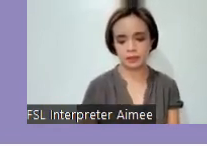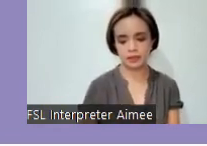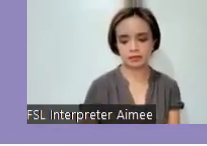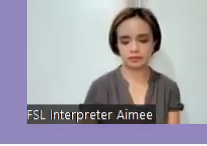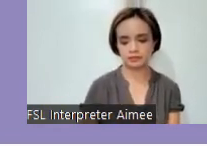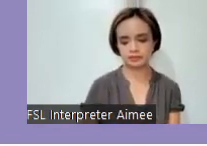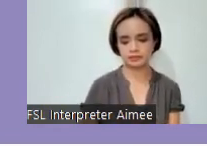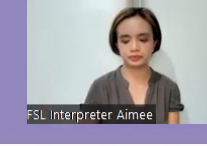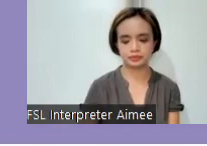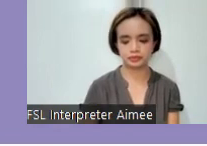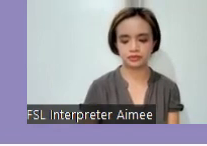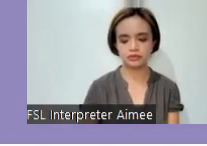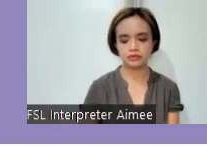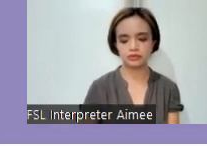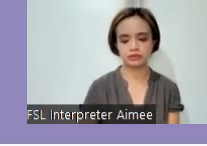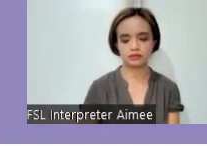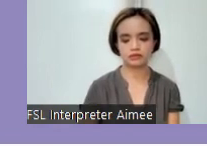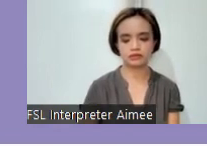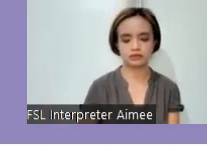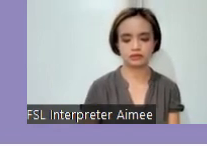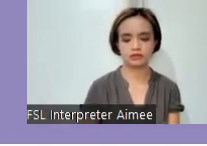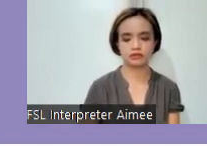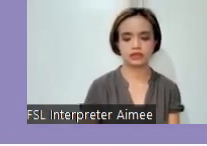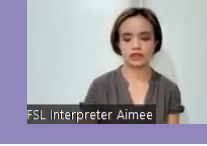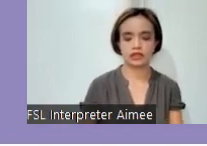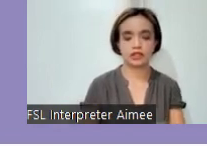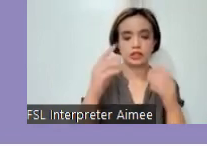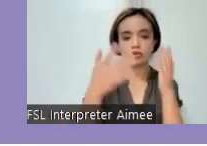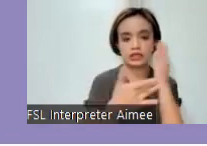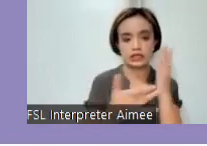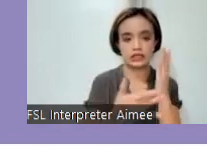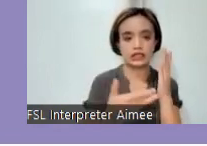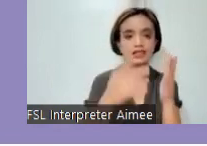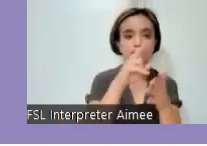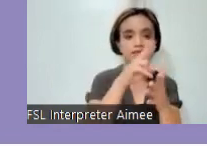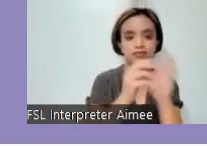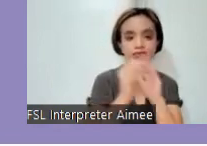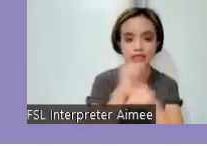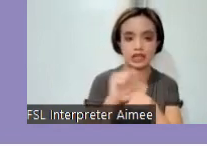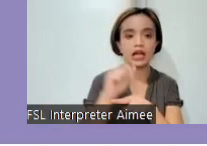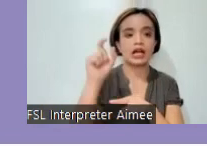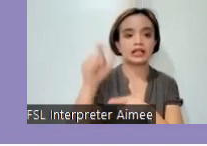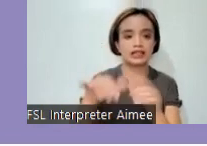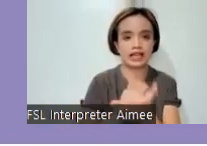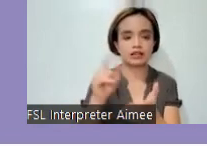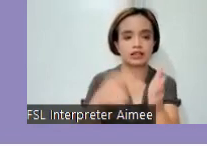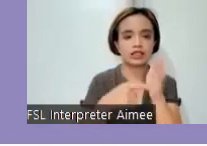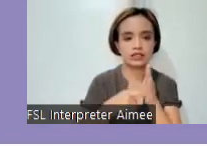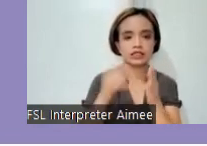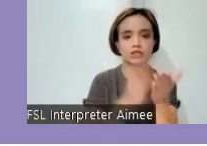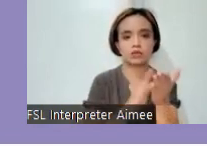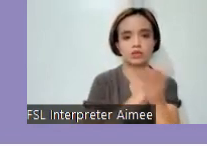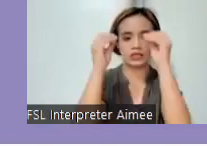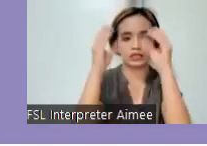digital literacy is primarily mandated to schools, and teachers are delegated the responsibility to